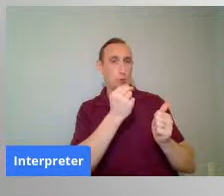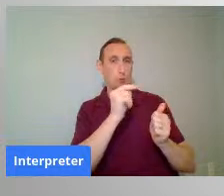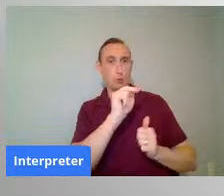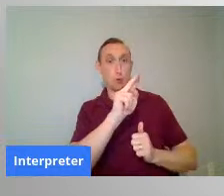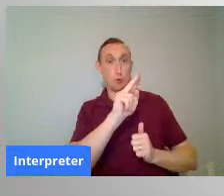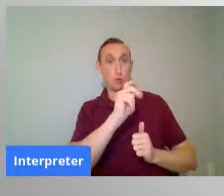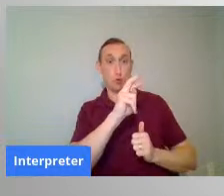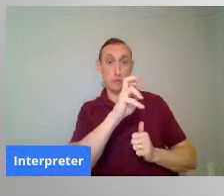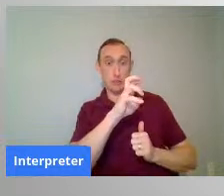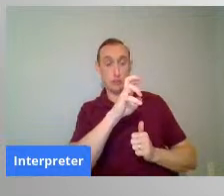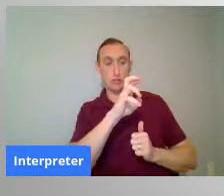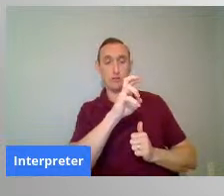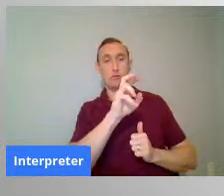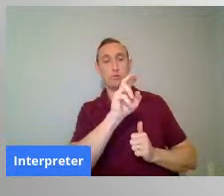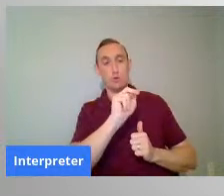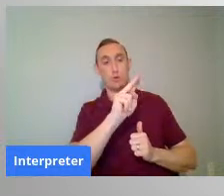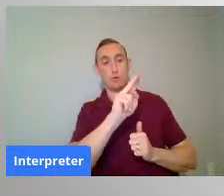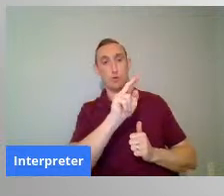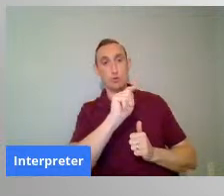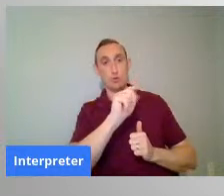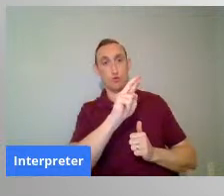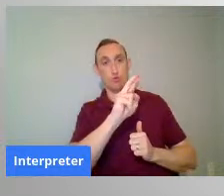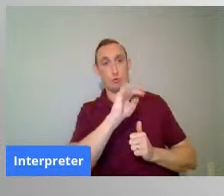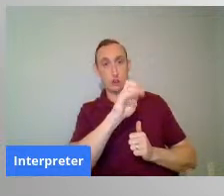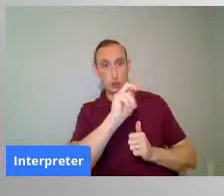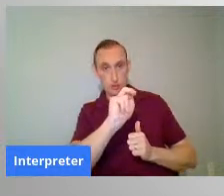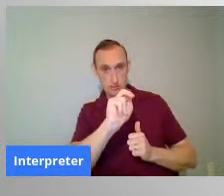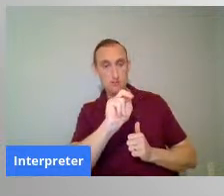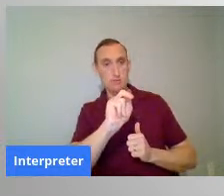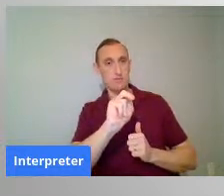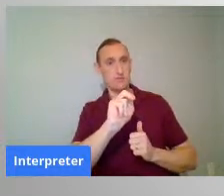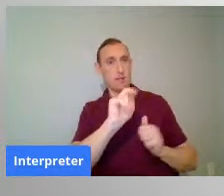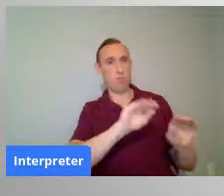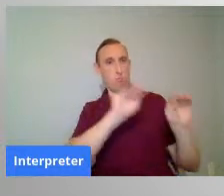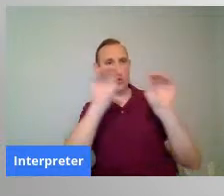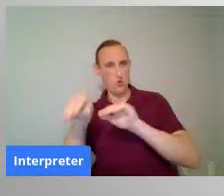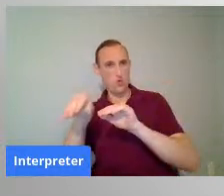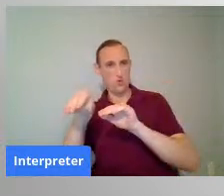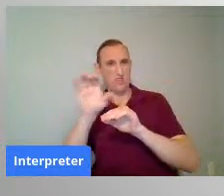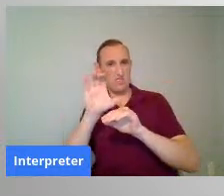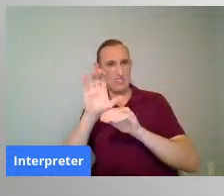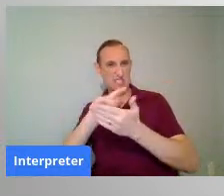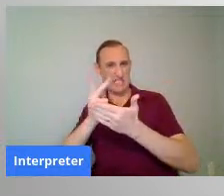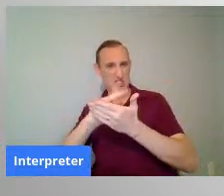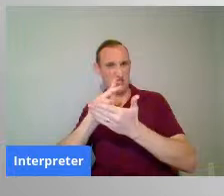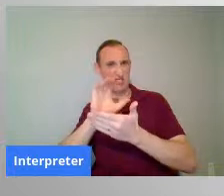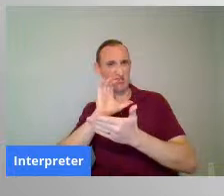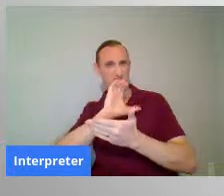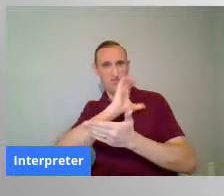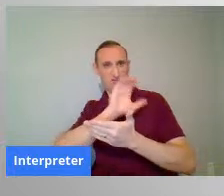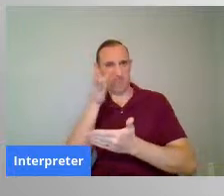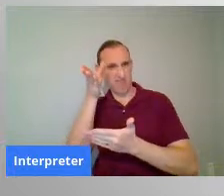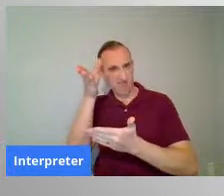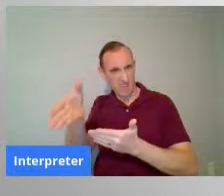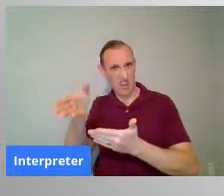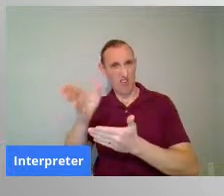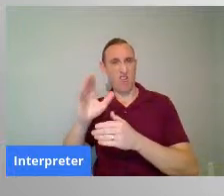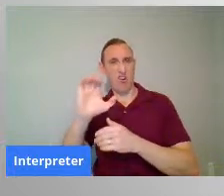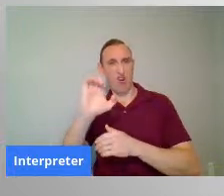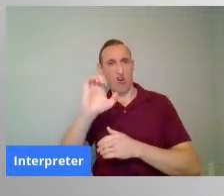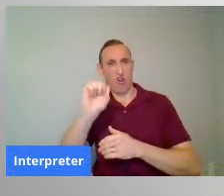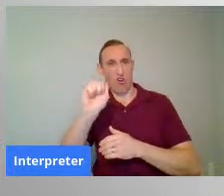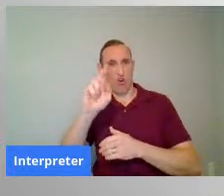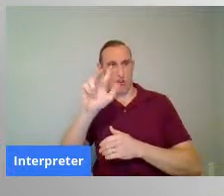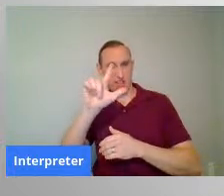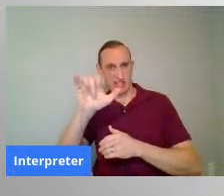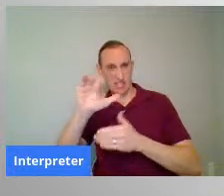function over at Early Learning Center because they have more students over there that they have to serve, and the menu is different. So